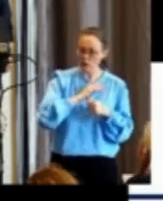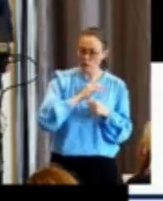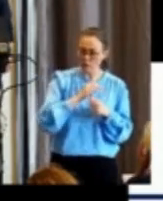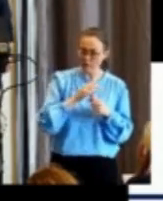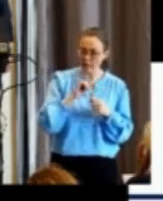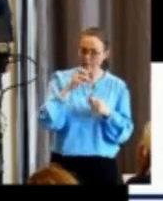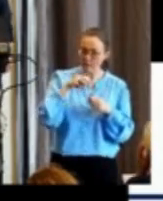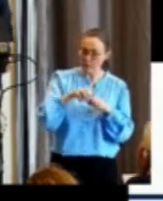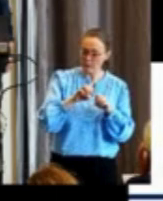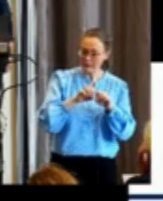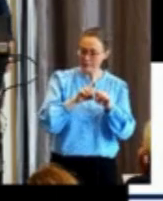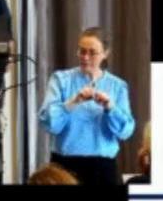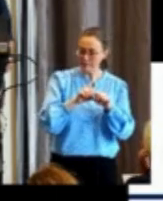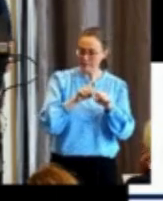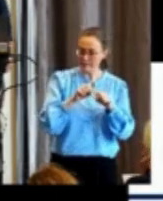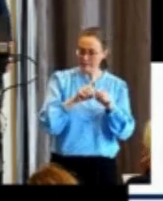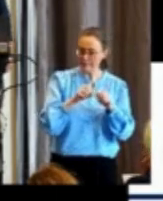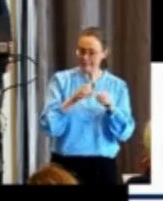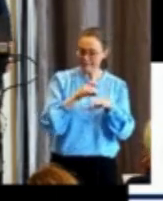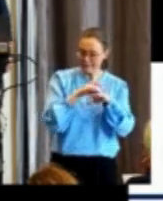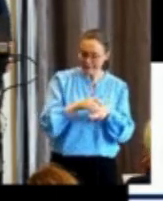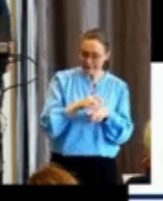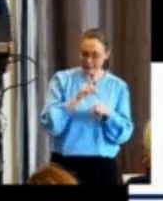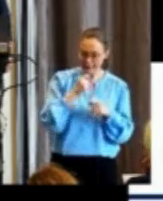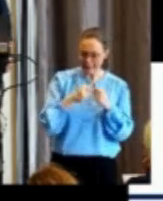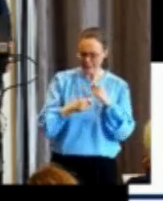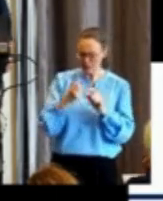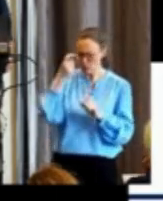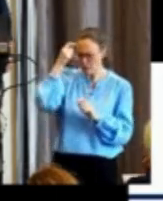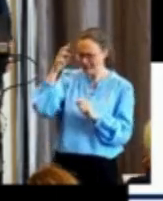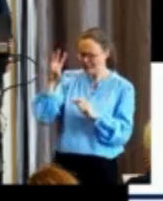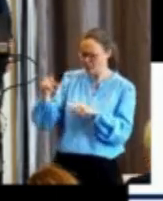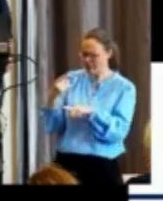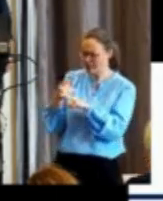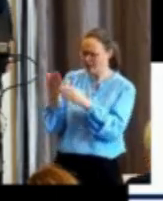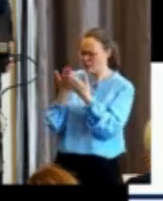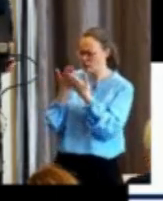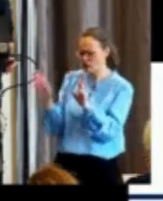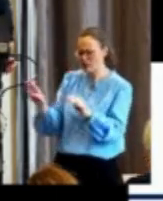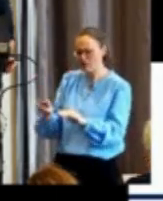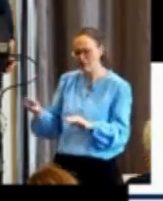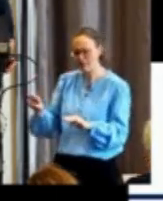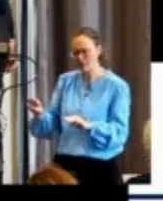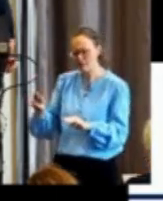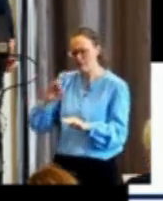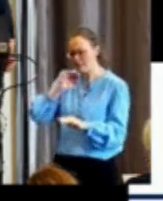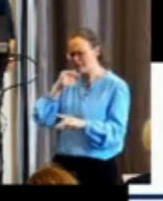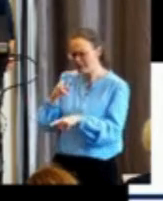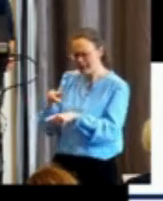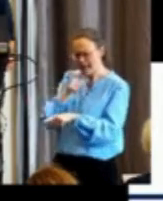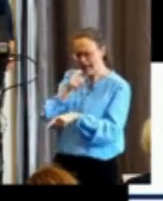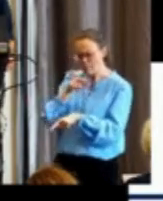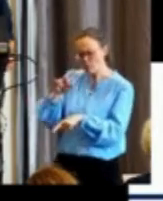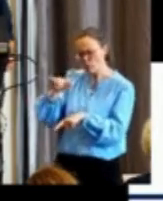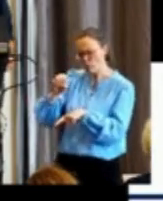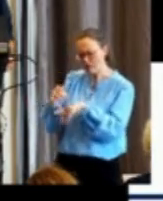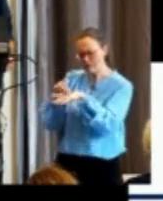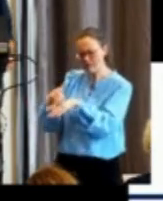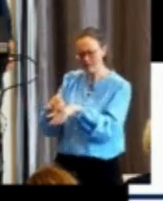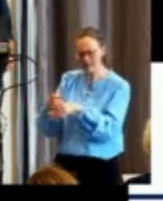disease, it doesn't really make sense that it's quite common in the general population because they don't have this really rare form of